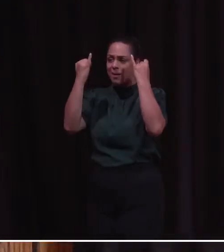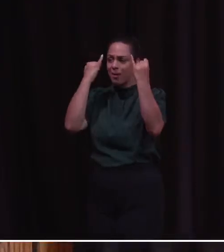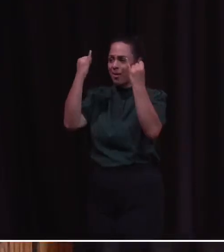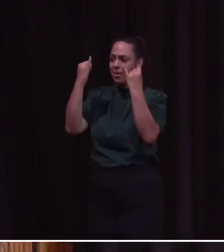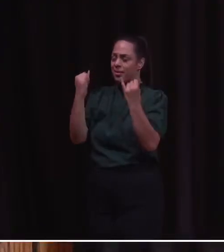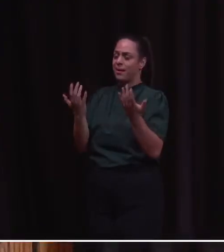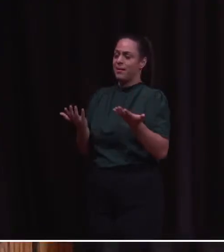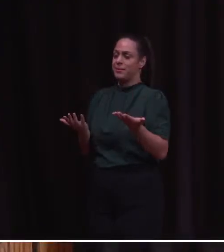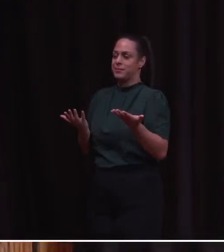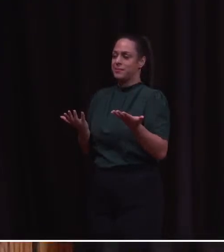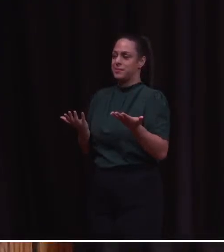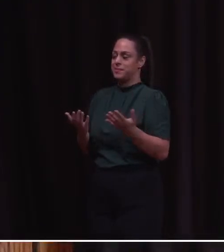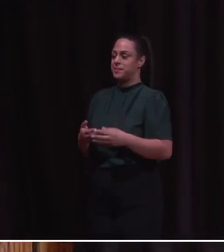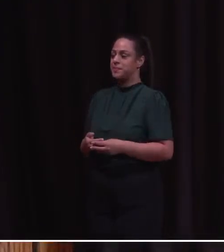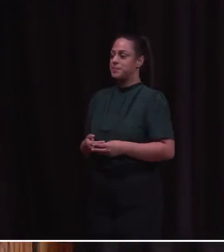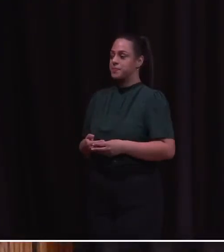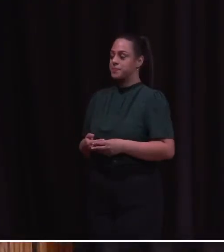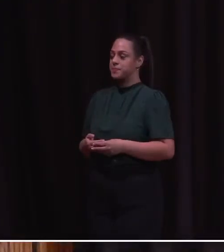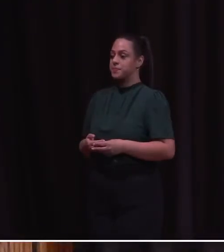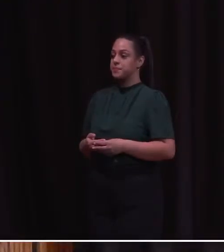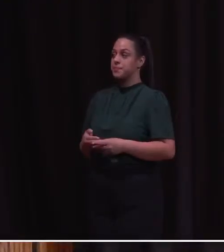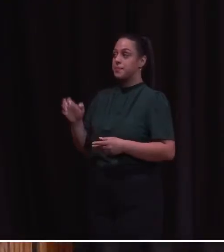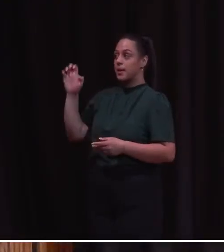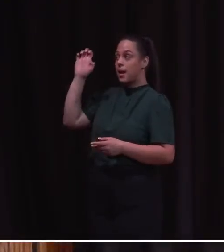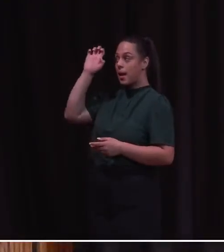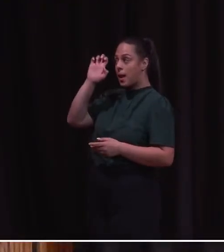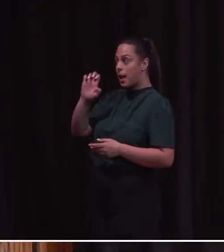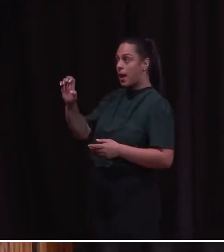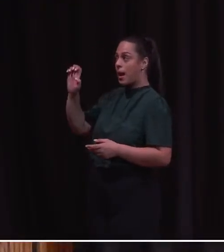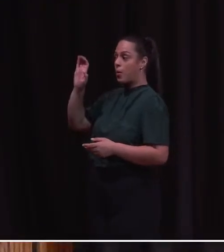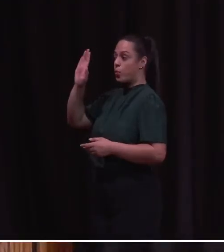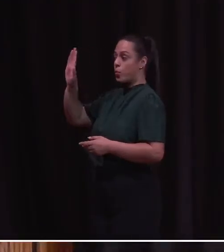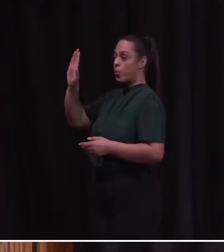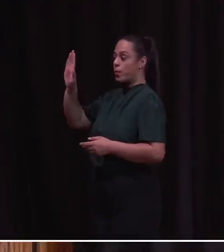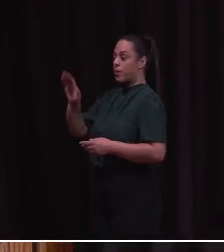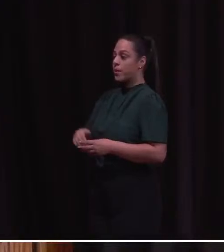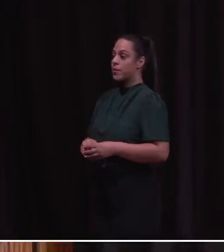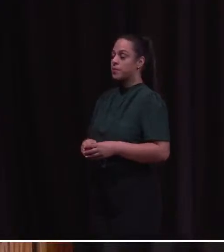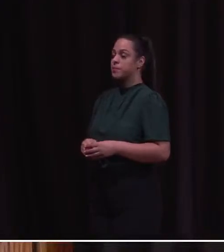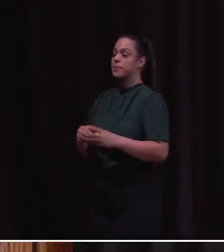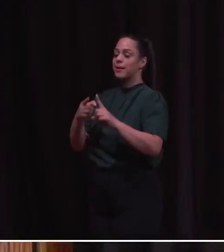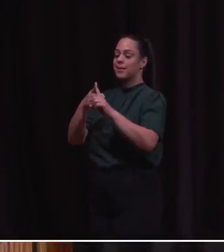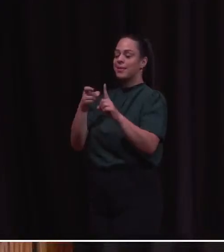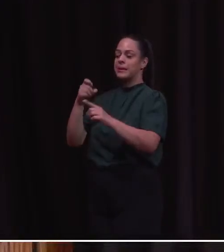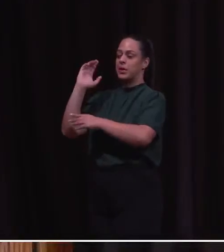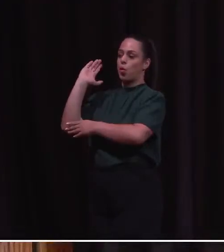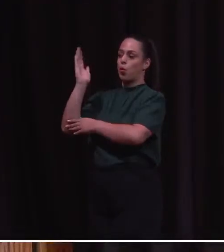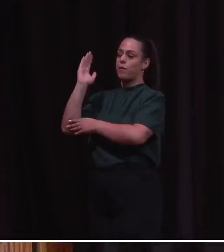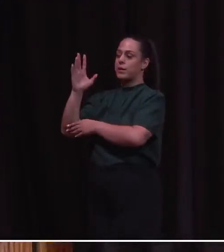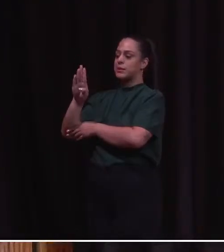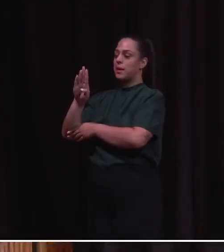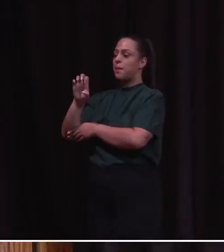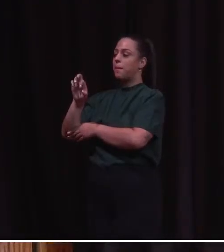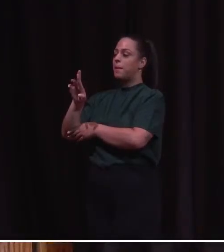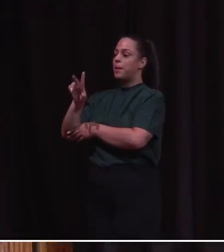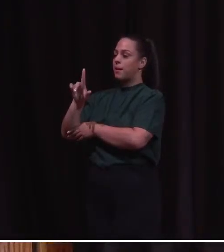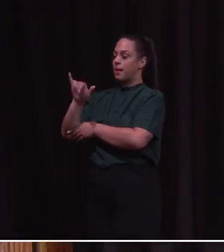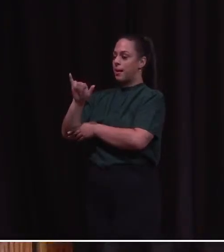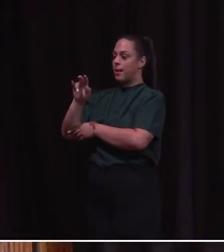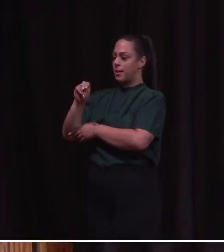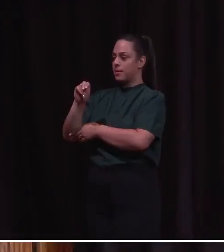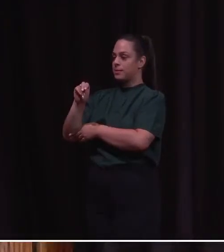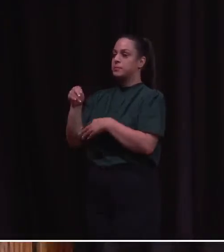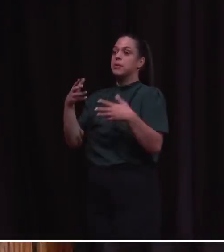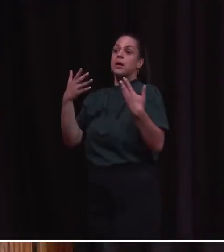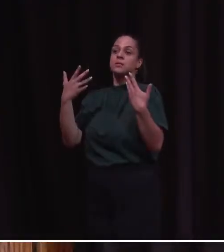European of the Berlin Conference was already post-colonial. And I use post-colonial deliberately